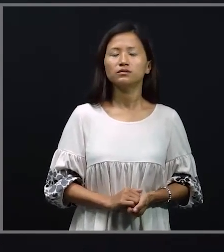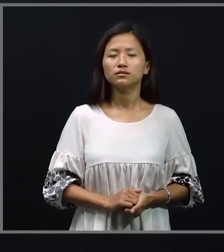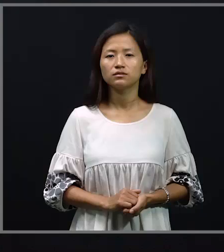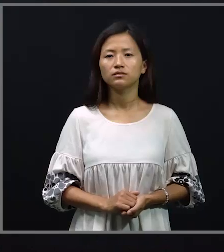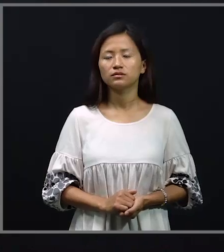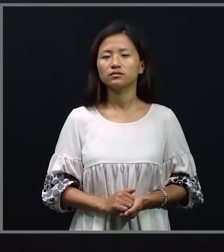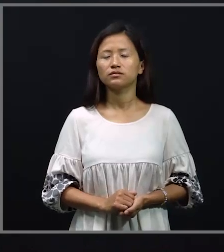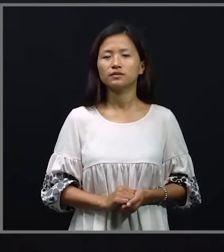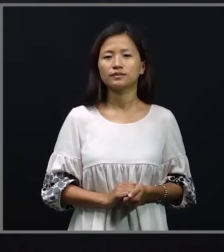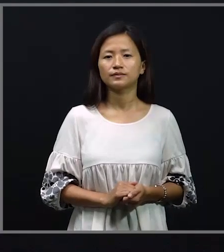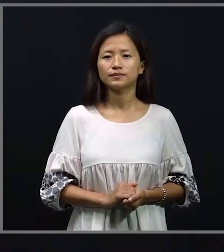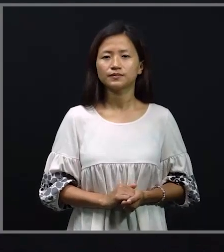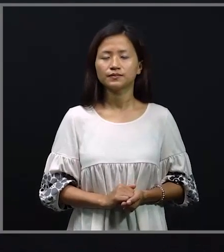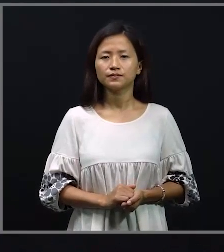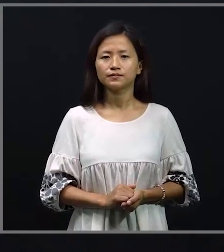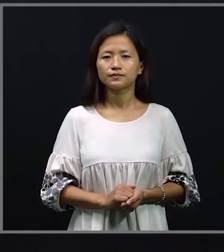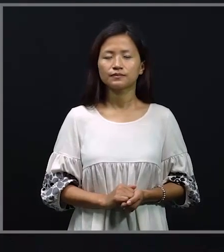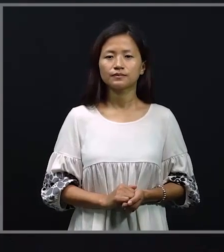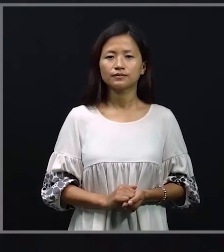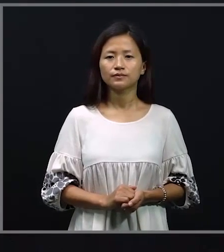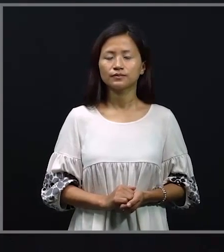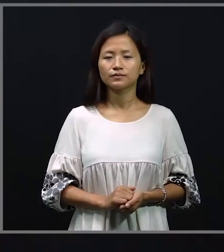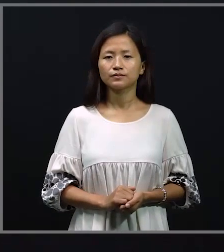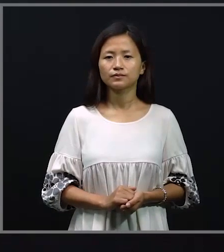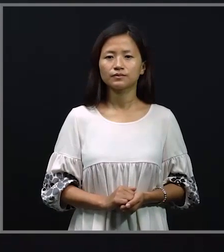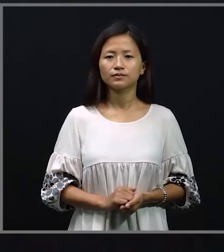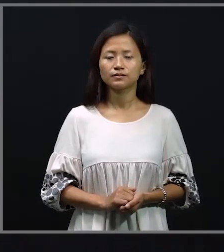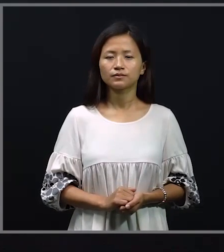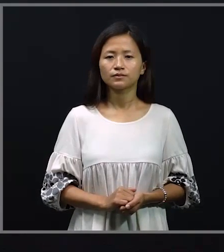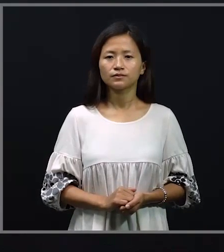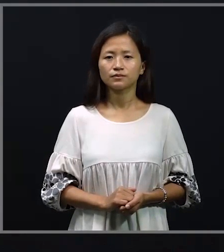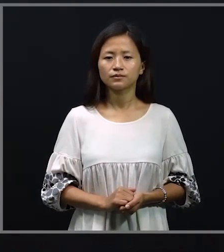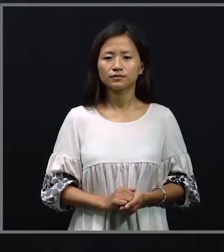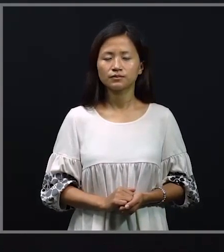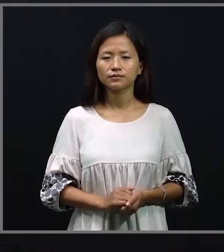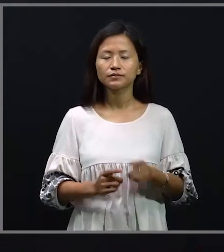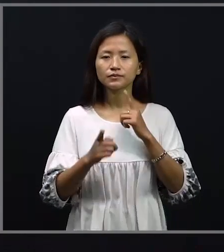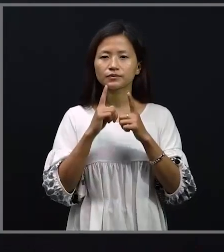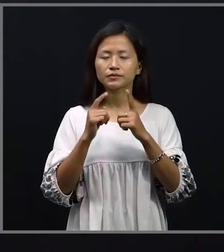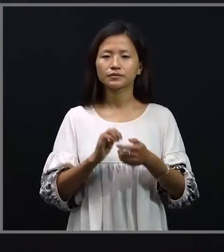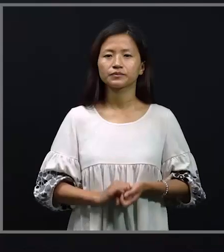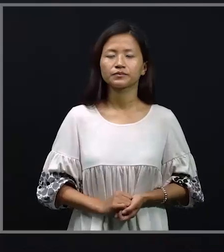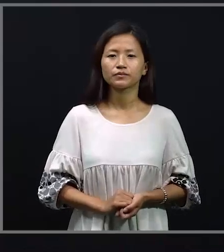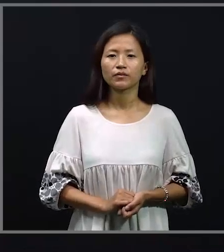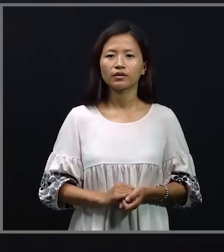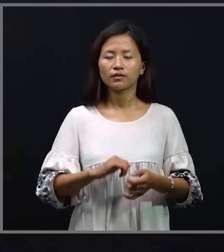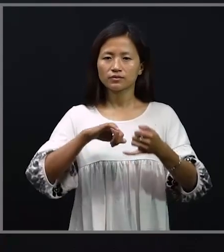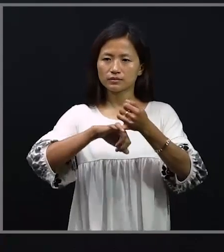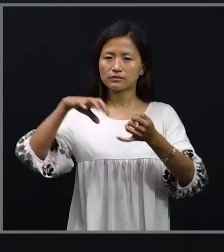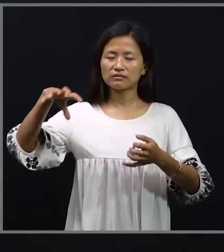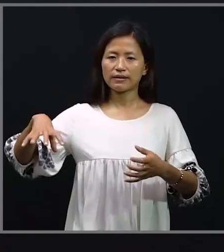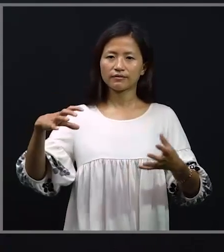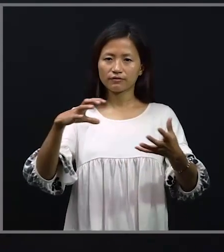treasury. Okay, now in Arthashastra he talks about statecraft.